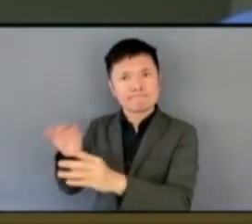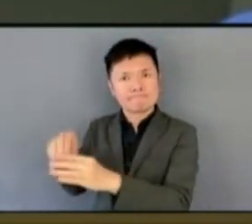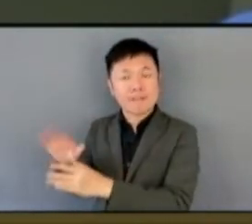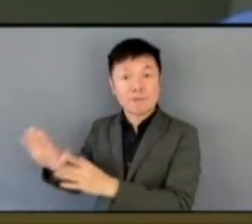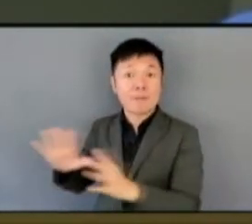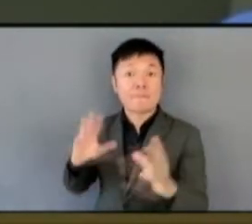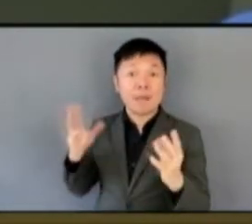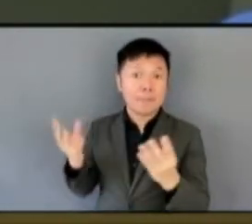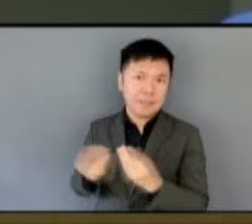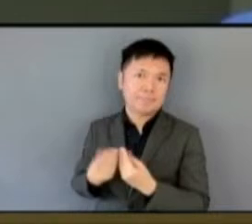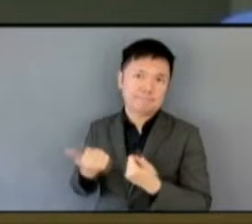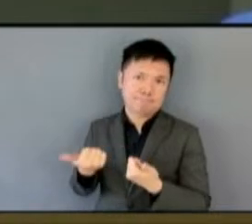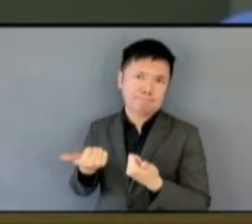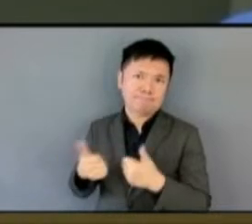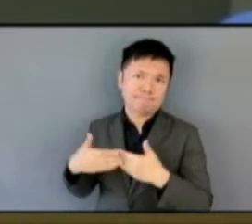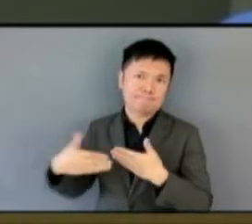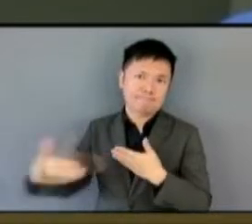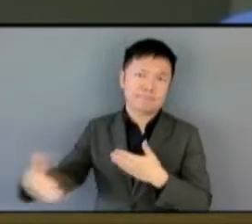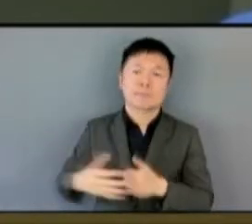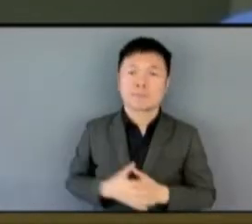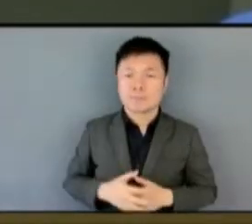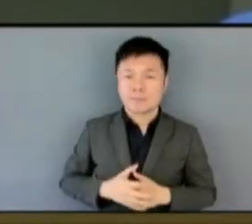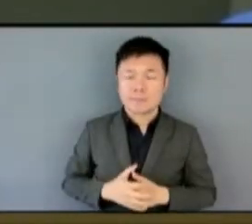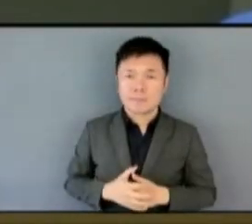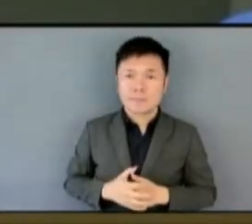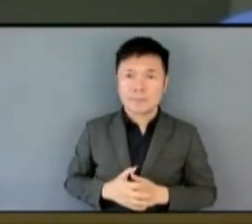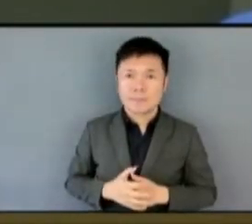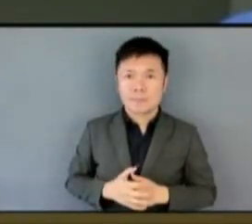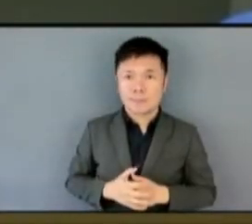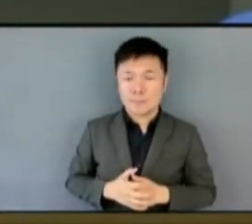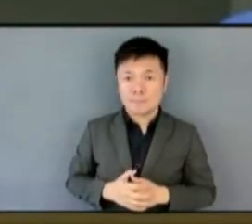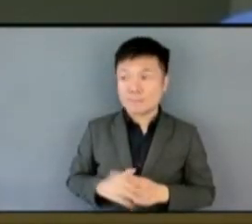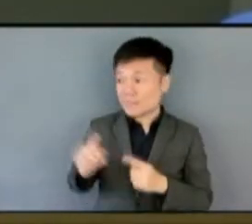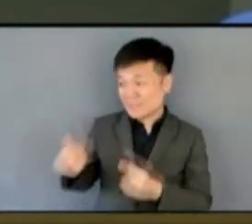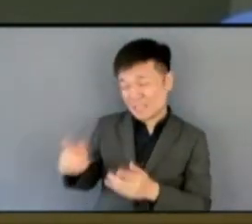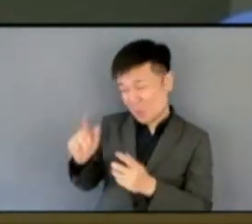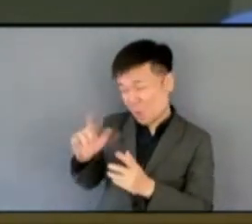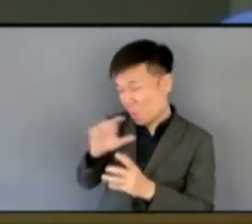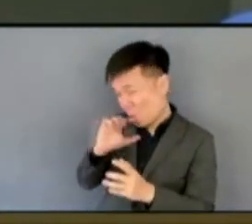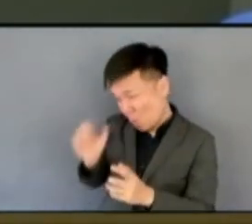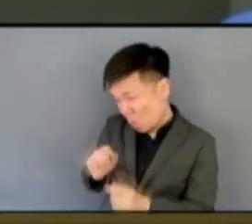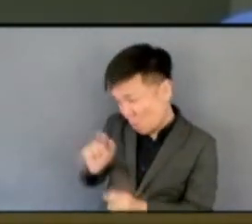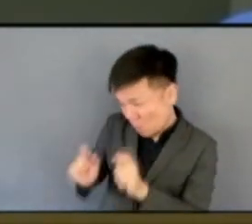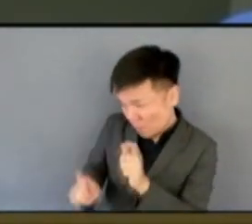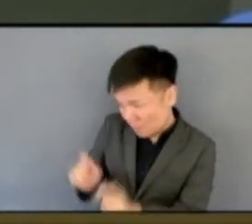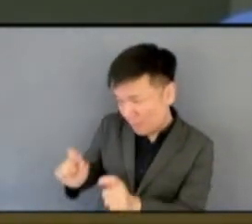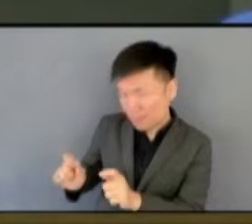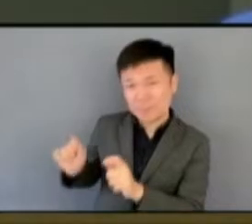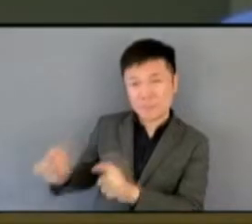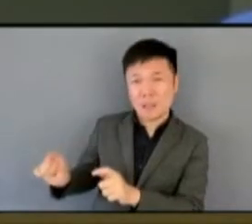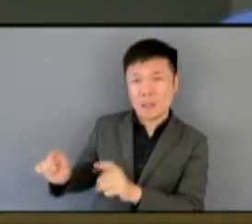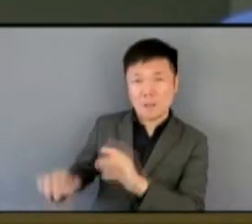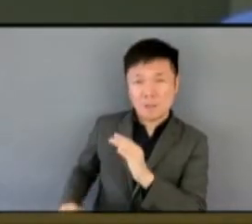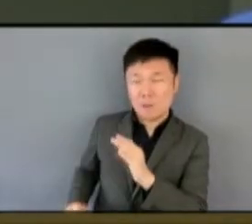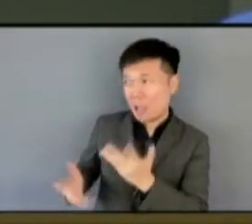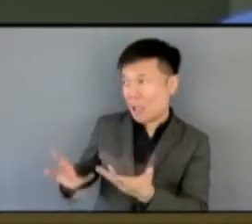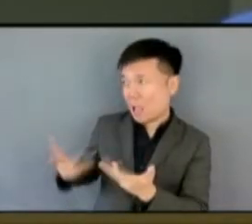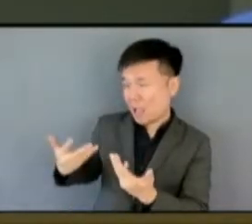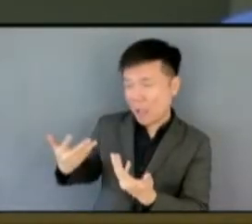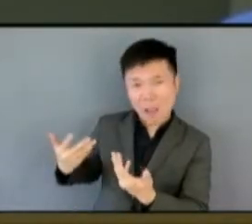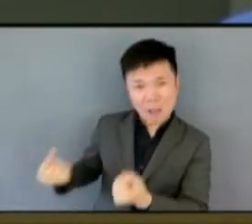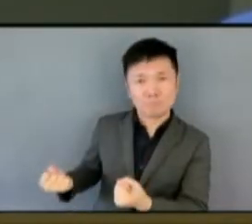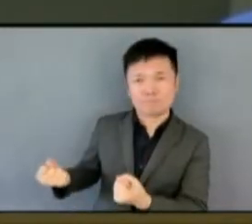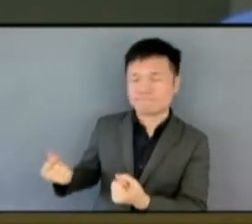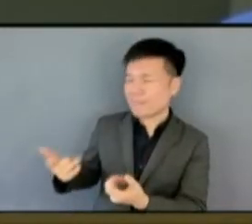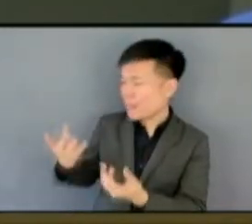forms. Additionally, a portion of this aging population has accumulated assets and savings,